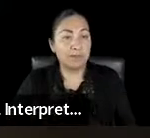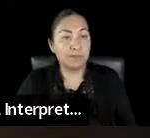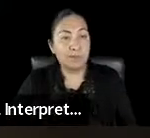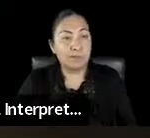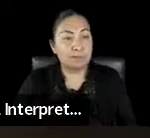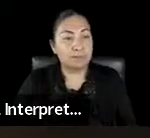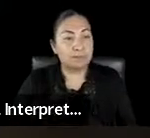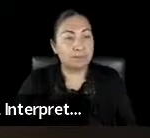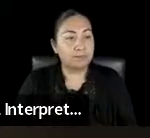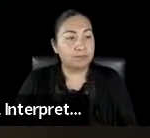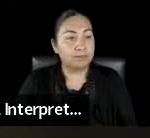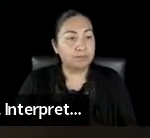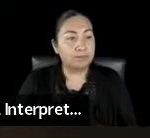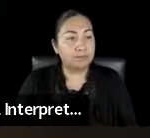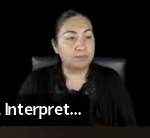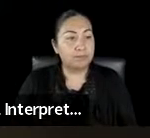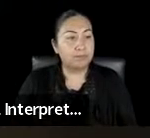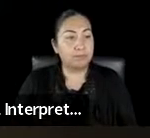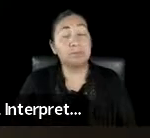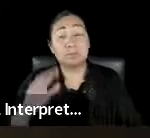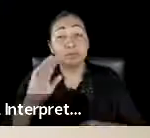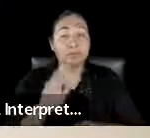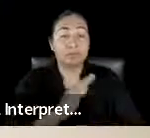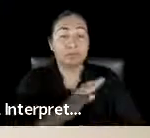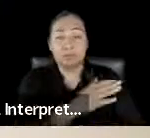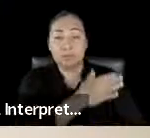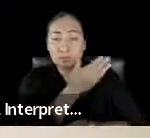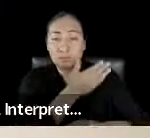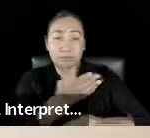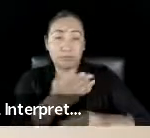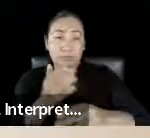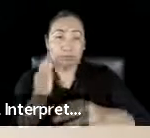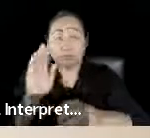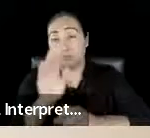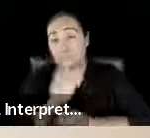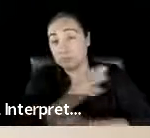You might feel like you're alone,